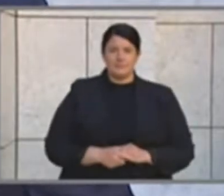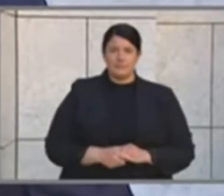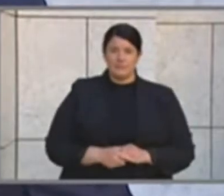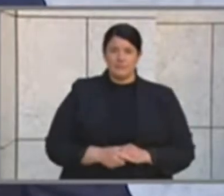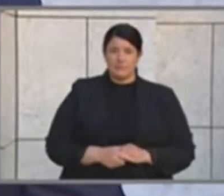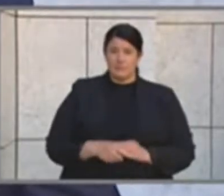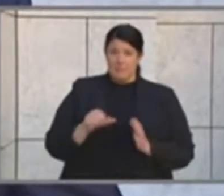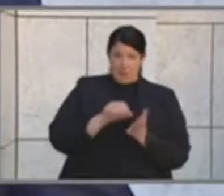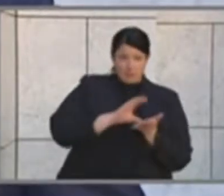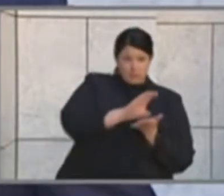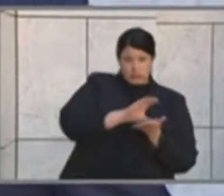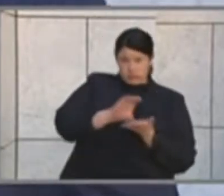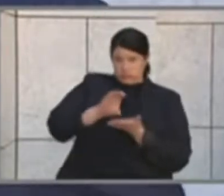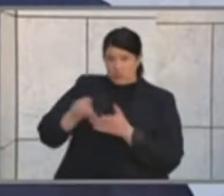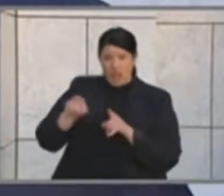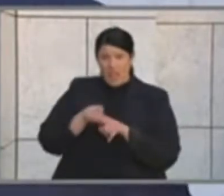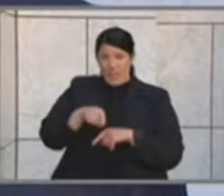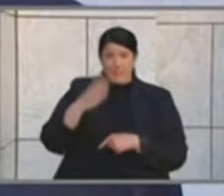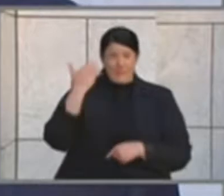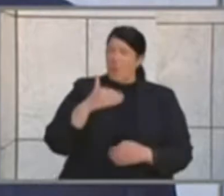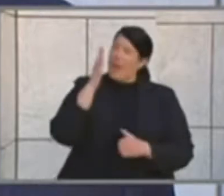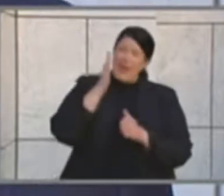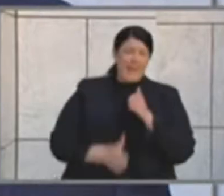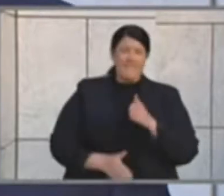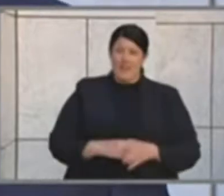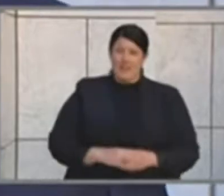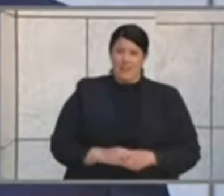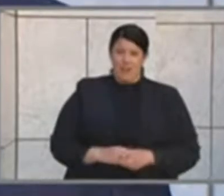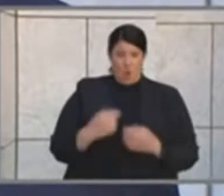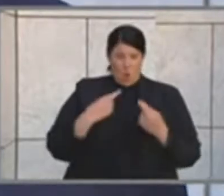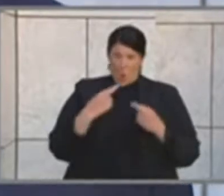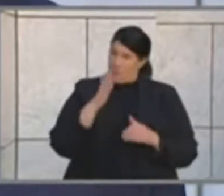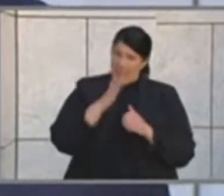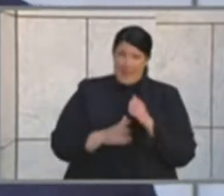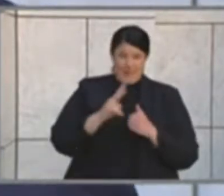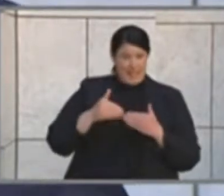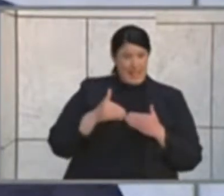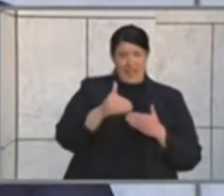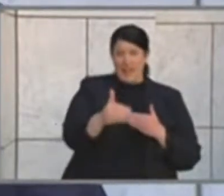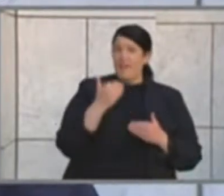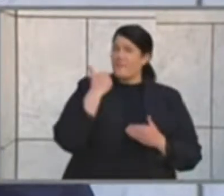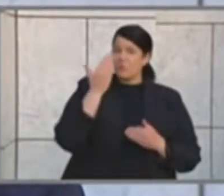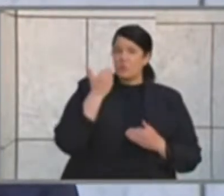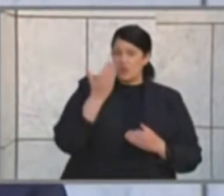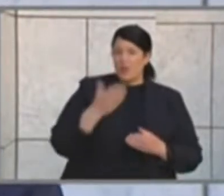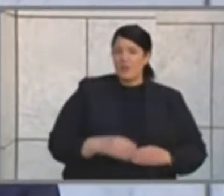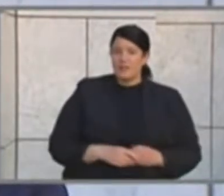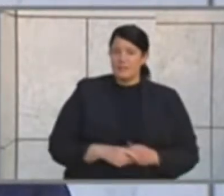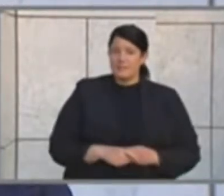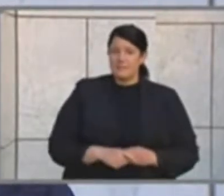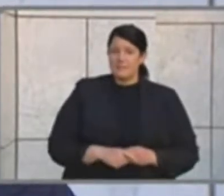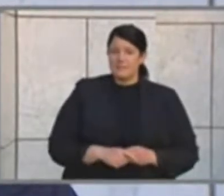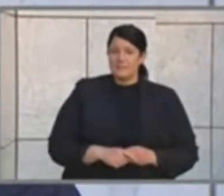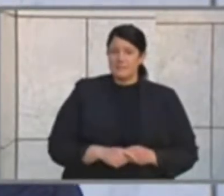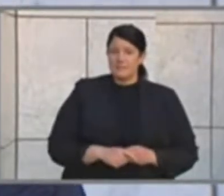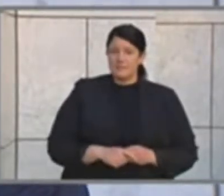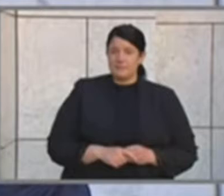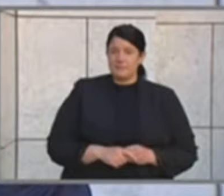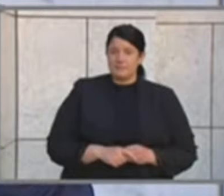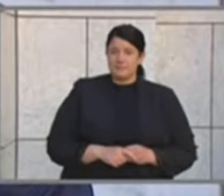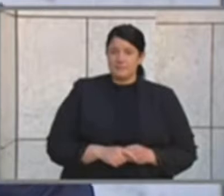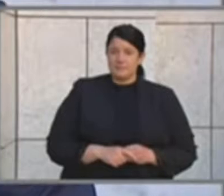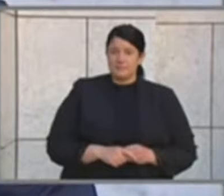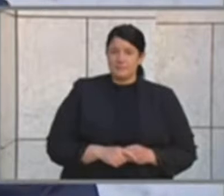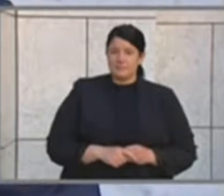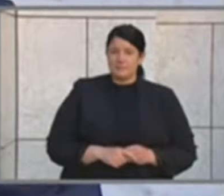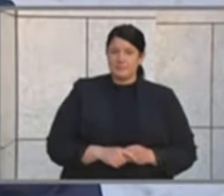never seen before, and I hope never has to see again, to respond to such a weighty economic blow as we've